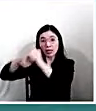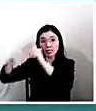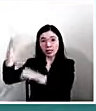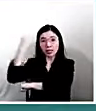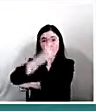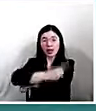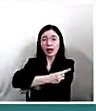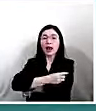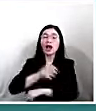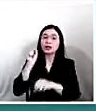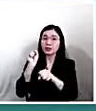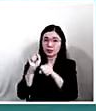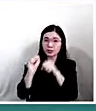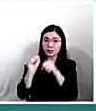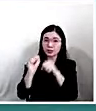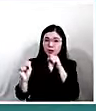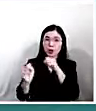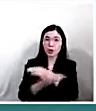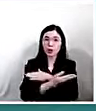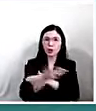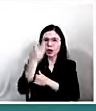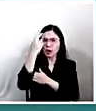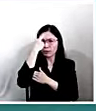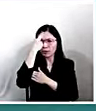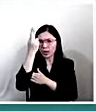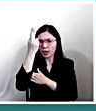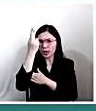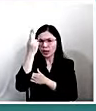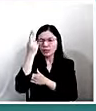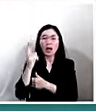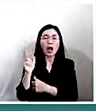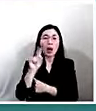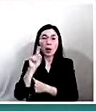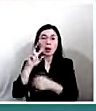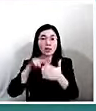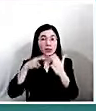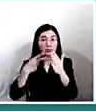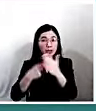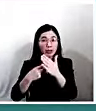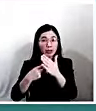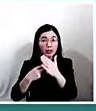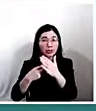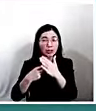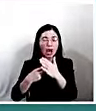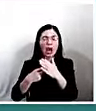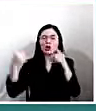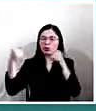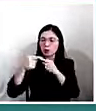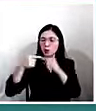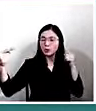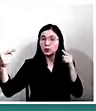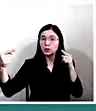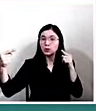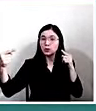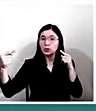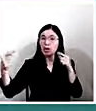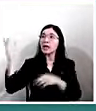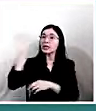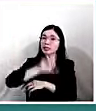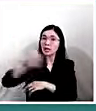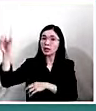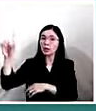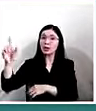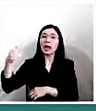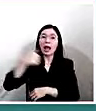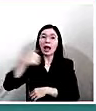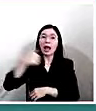Thus you will realize what it means to oppose me. I, the Lord,